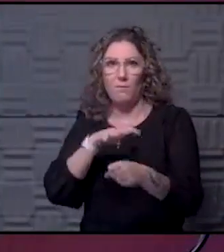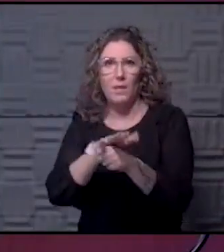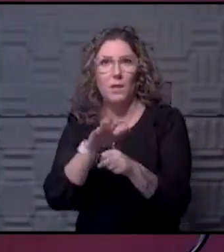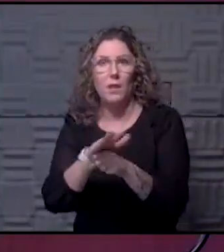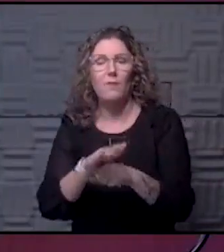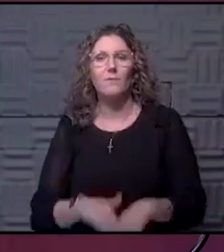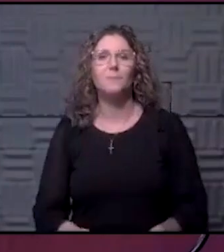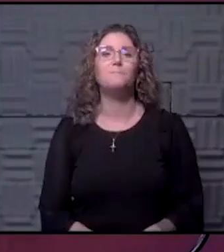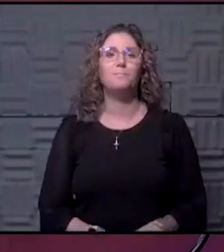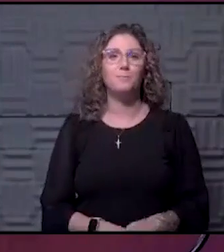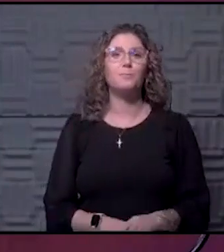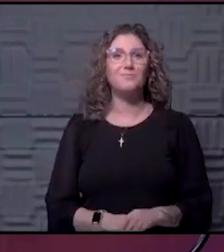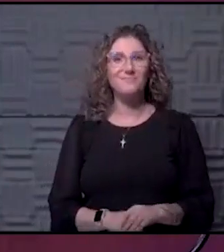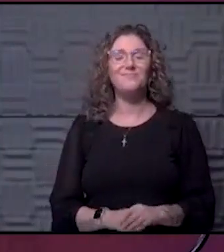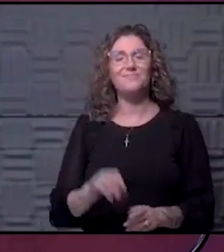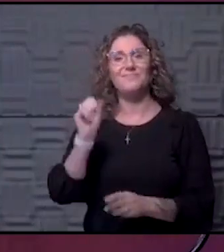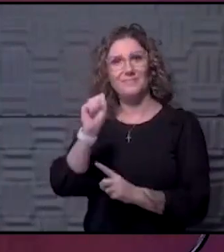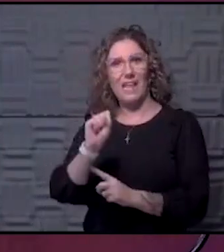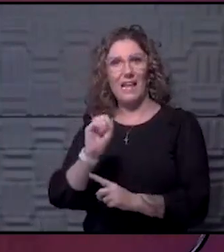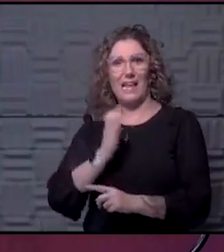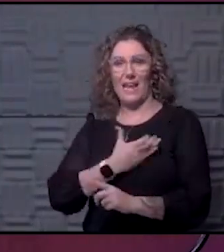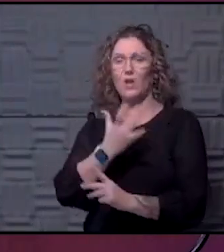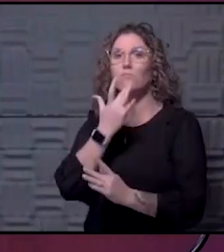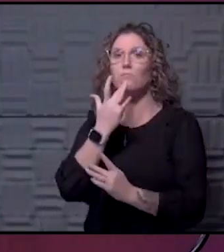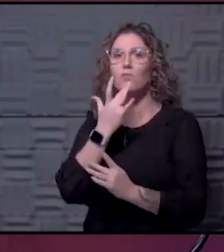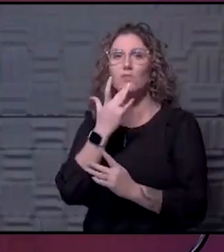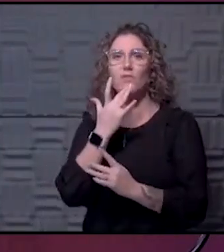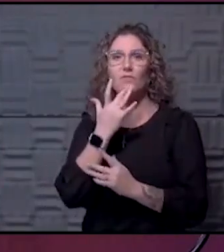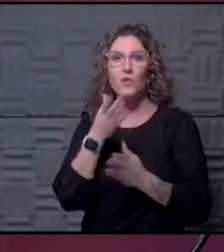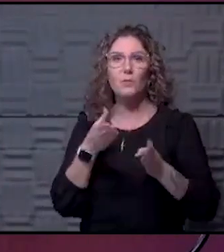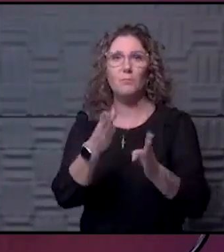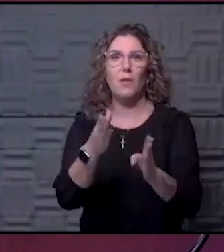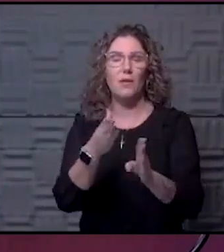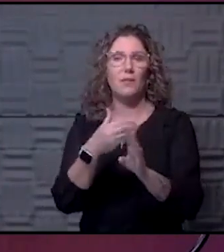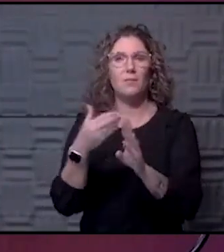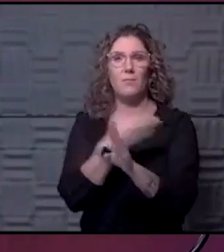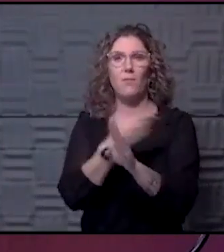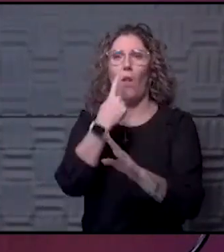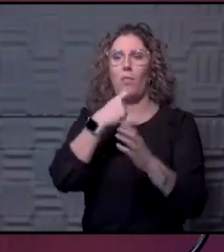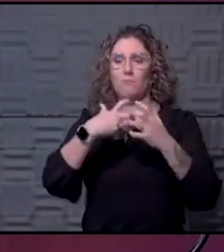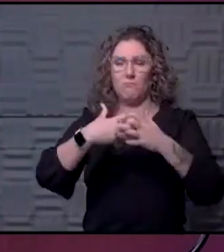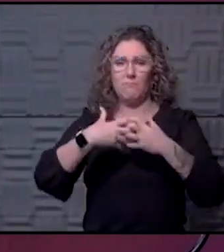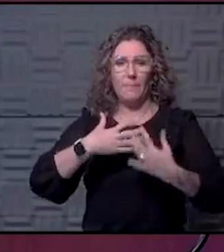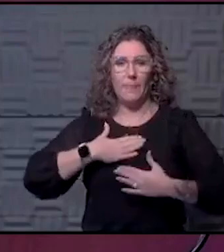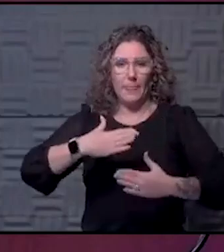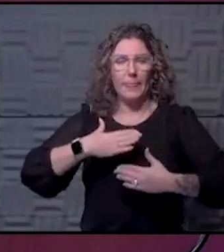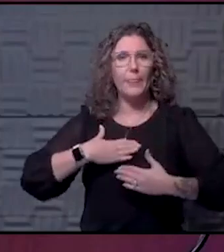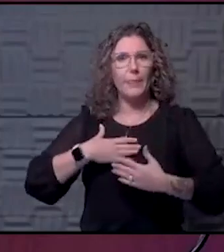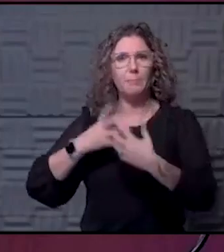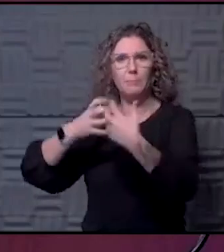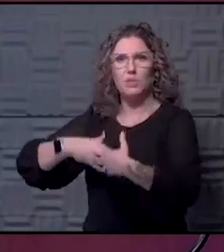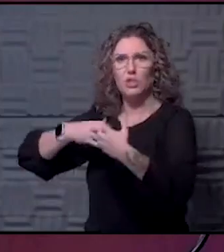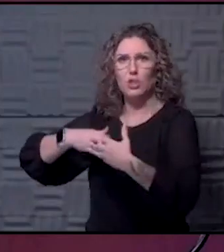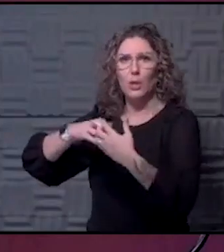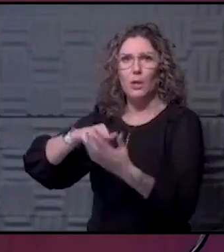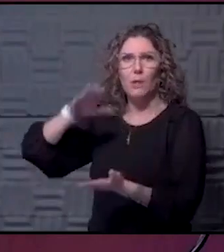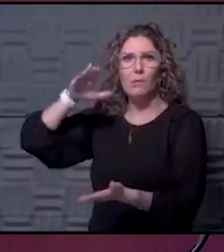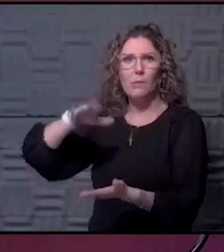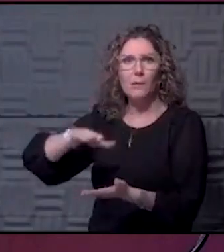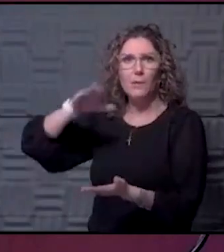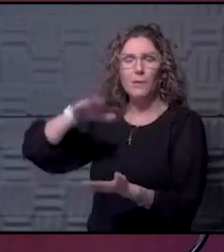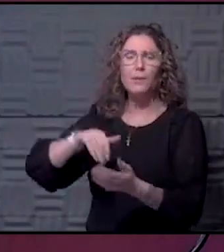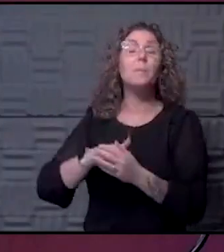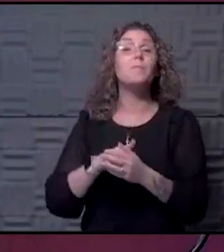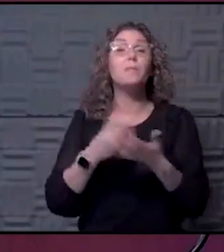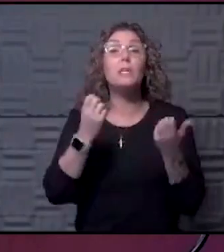enough. It's definitely our preferred method prior to intubating and putting a breathing tube in and putting it on a vent to try to get